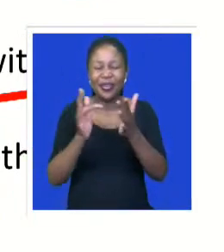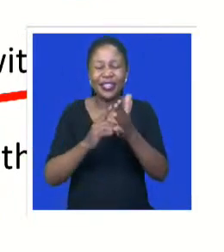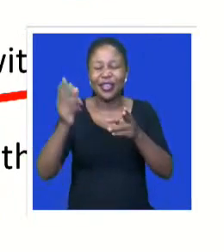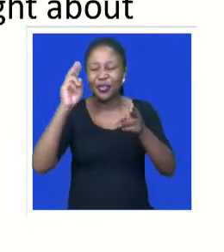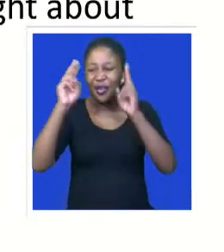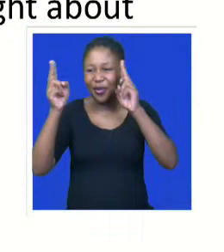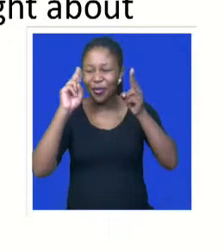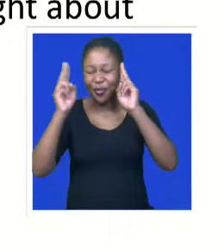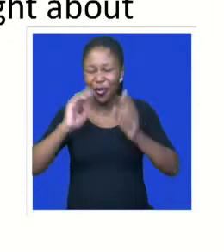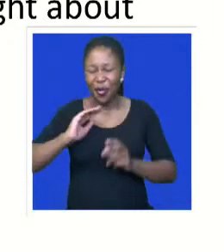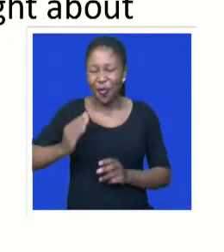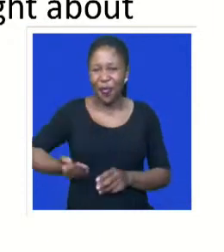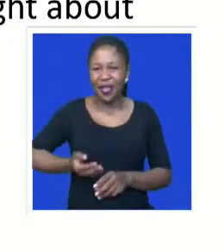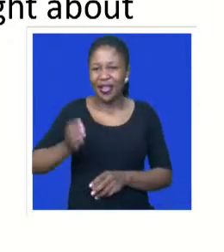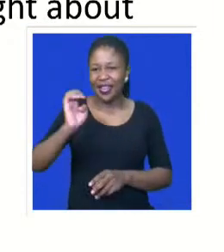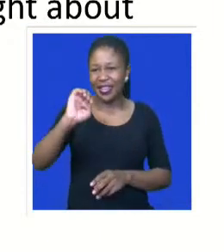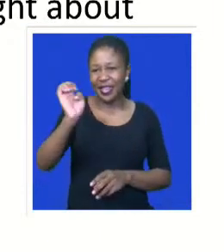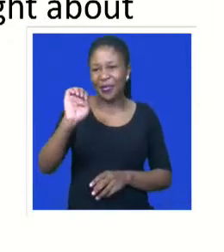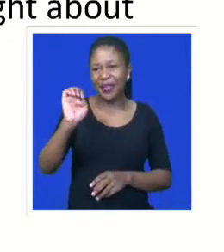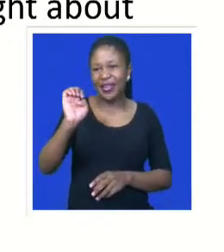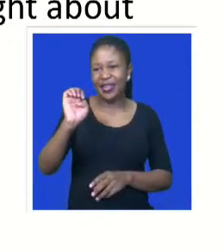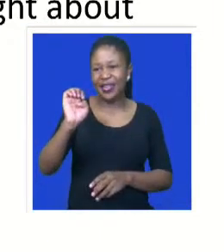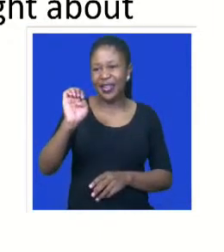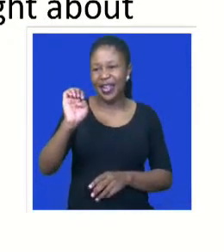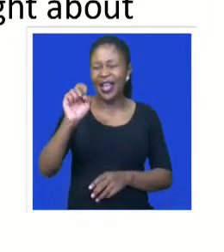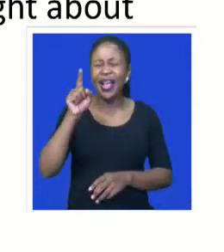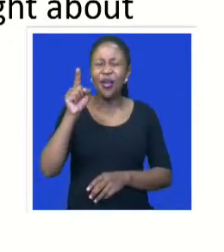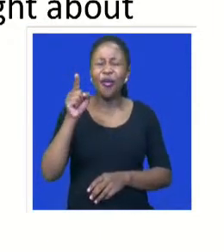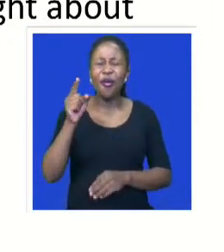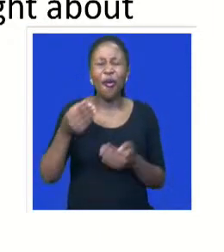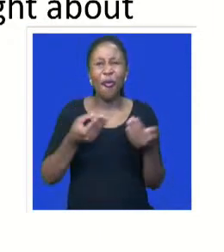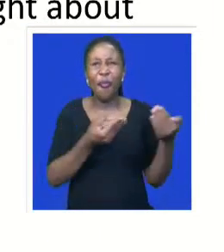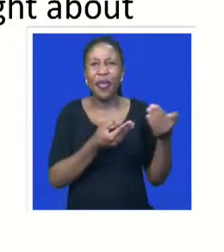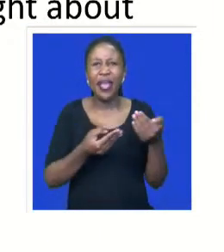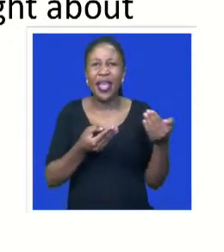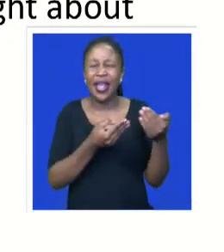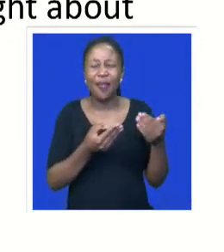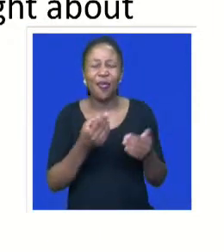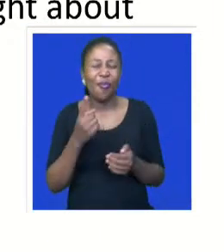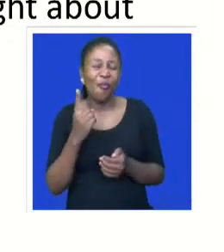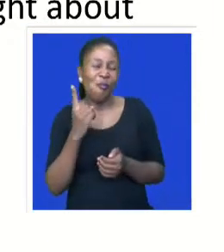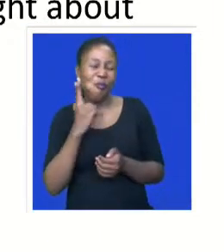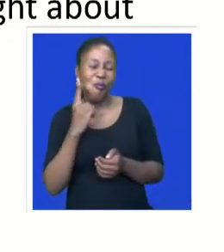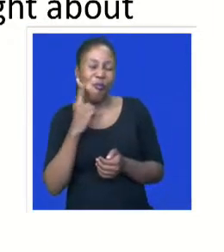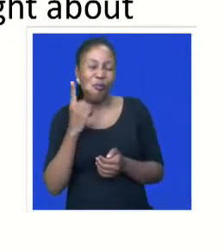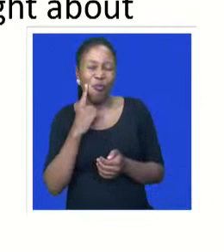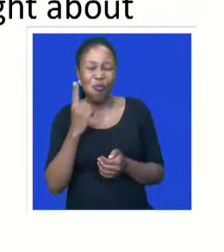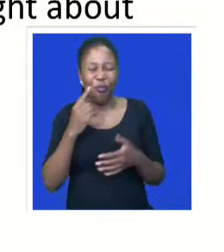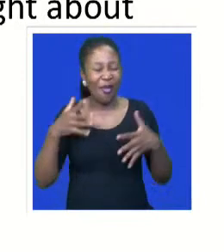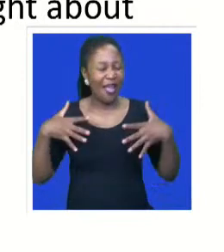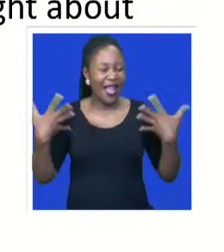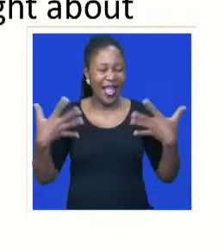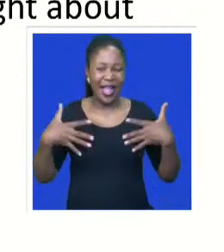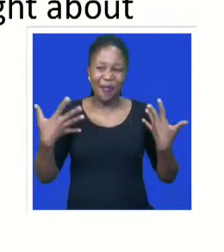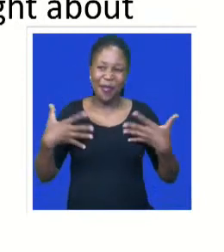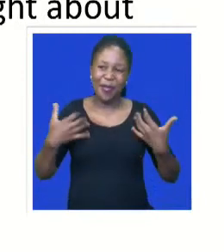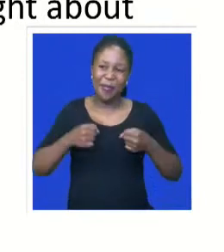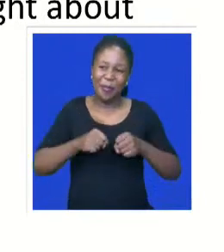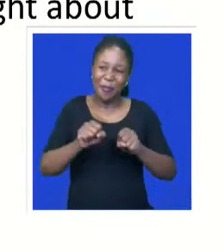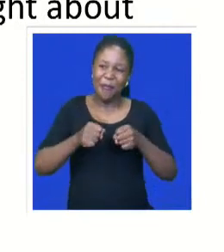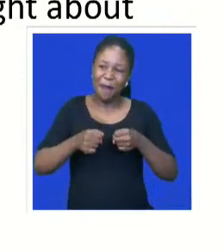Moving forward, dear Elena. Now, let us look at the assessment. Now, dear